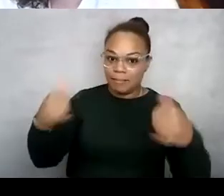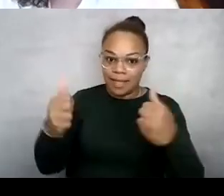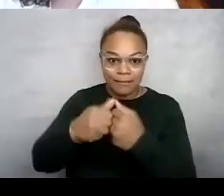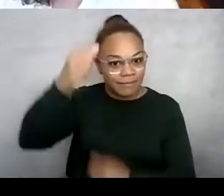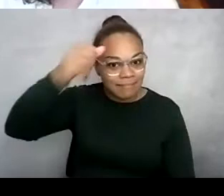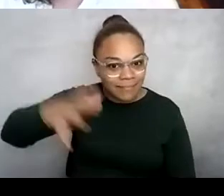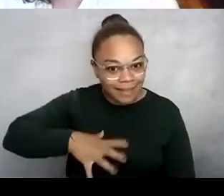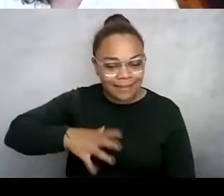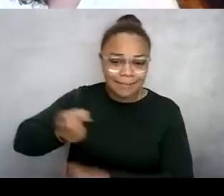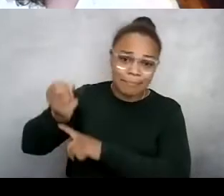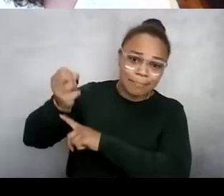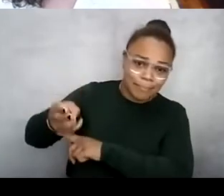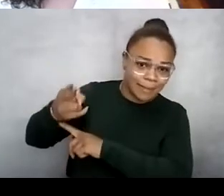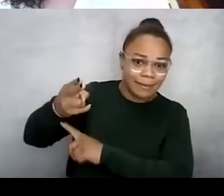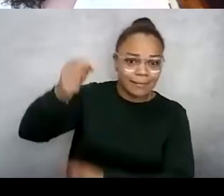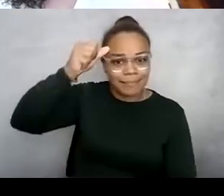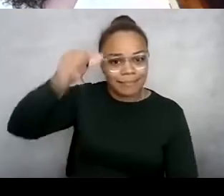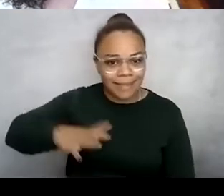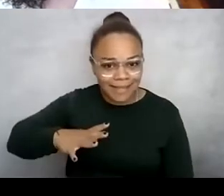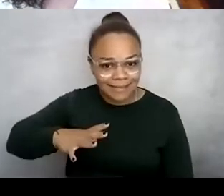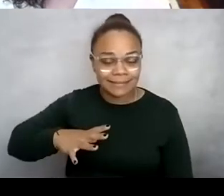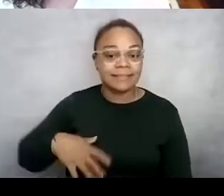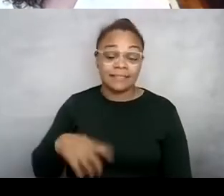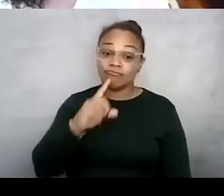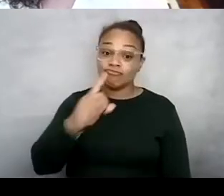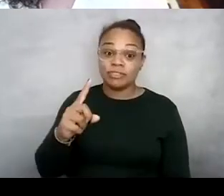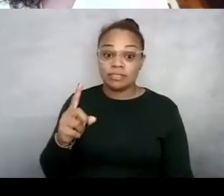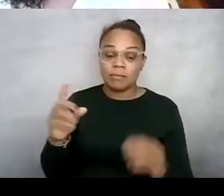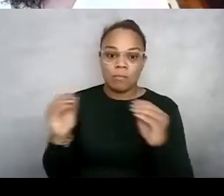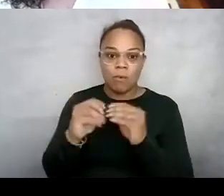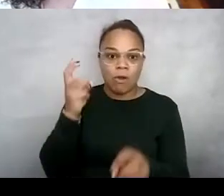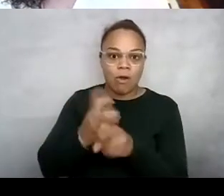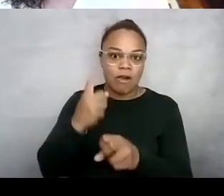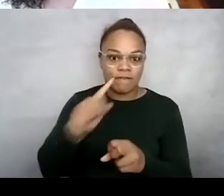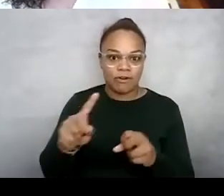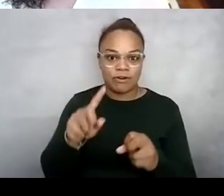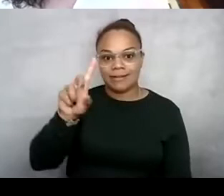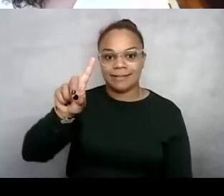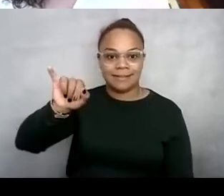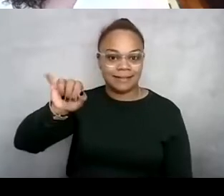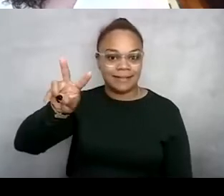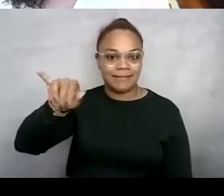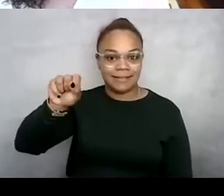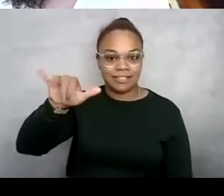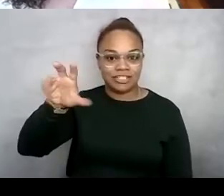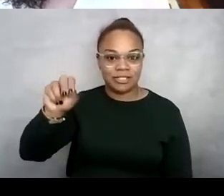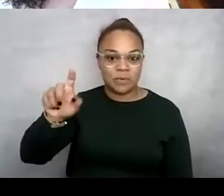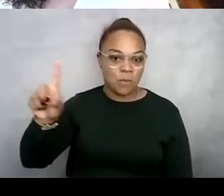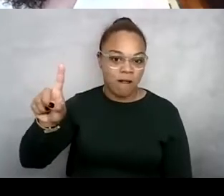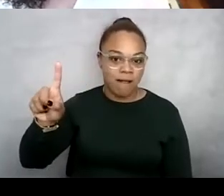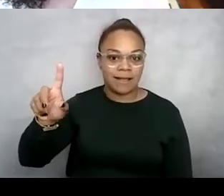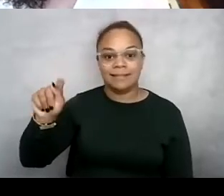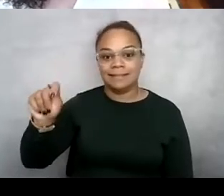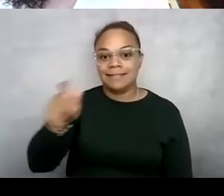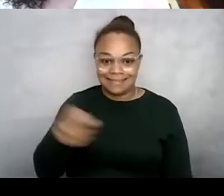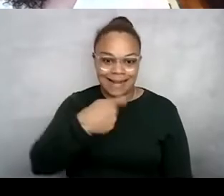men. And it was certainly harder at Division I tennis because those men could kick my butt. But skill